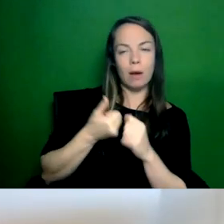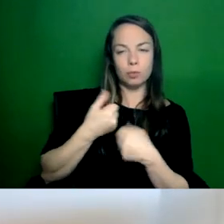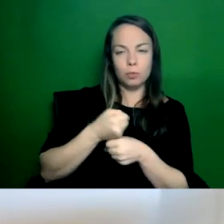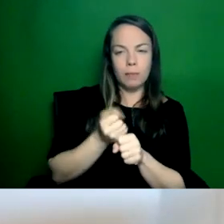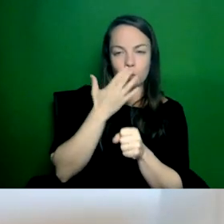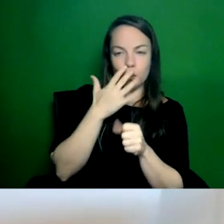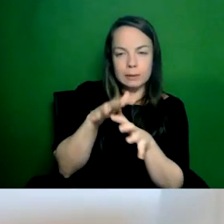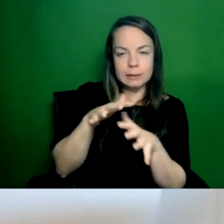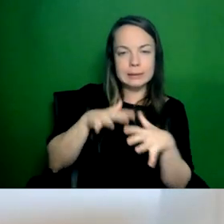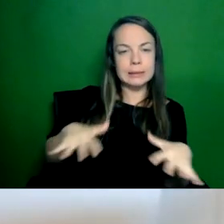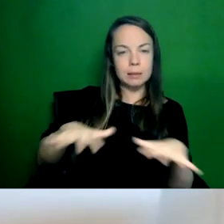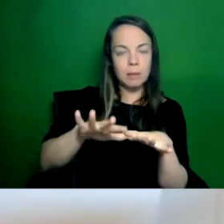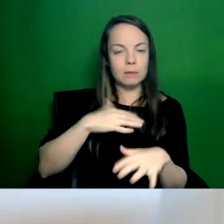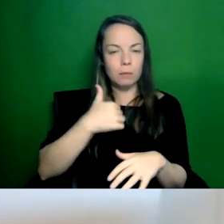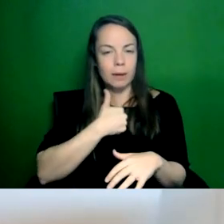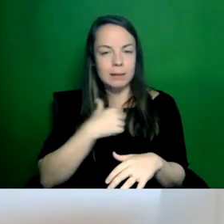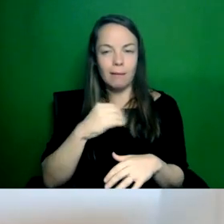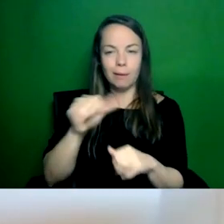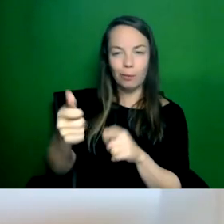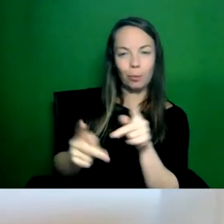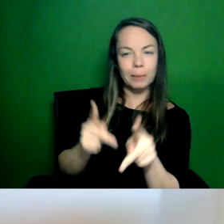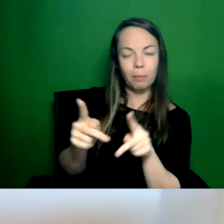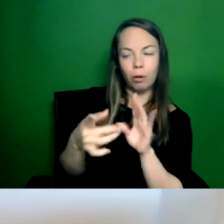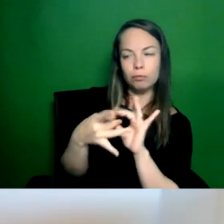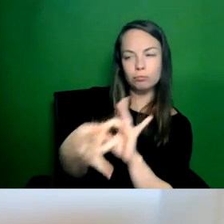people? I think it is about, how do we